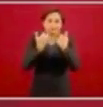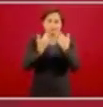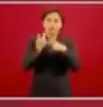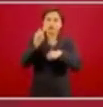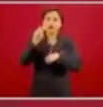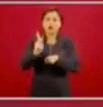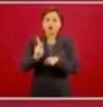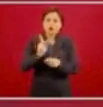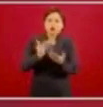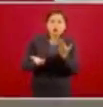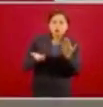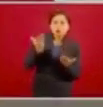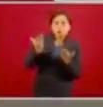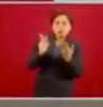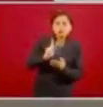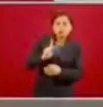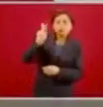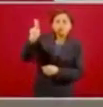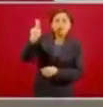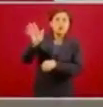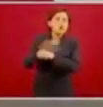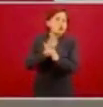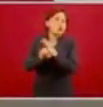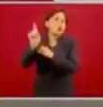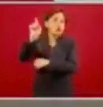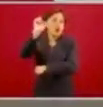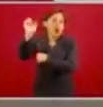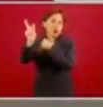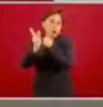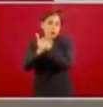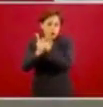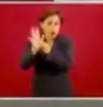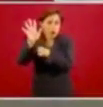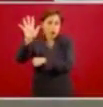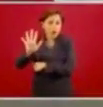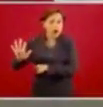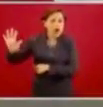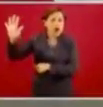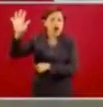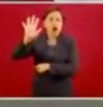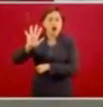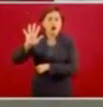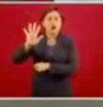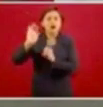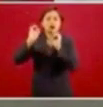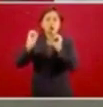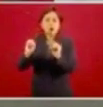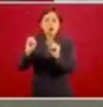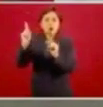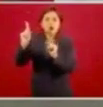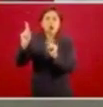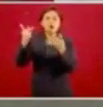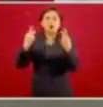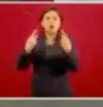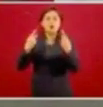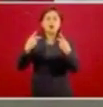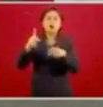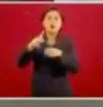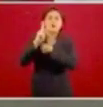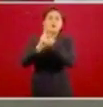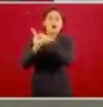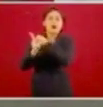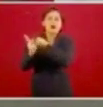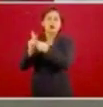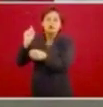There is no an absolute number of how many workers we should have had, but if we make the comparison with